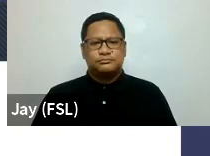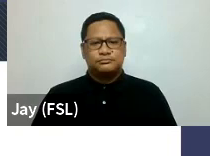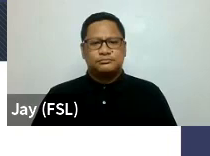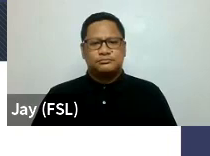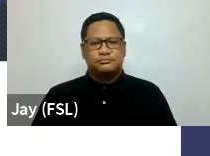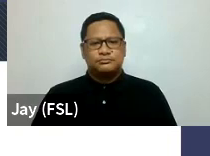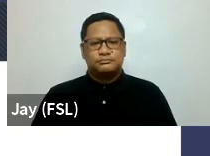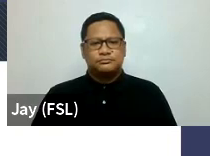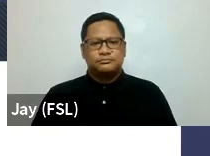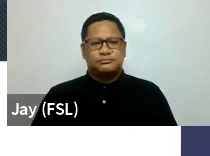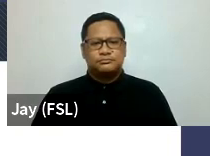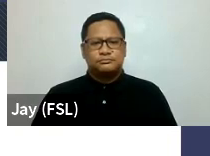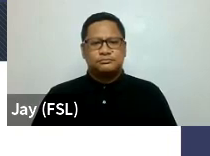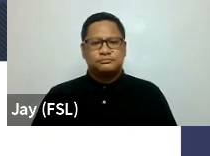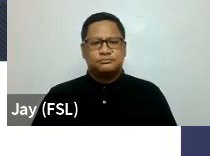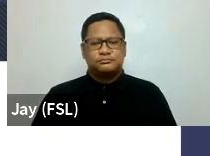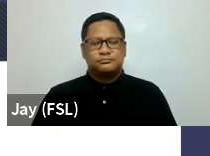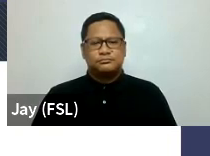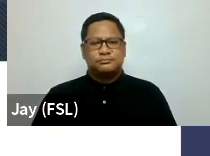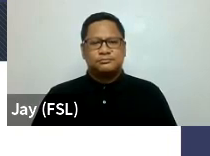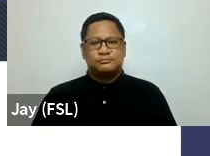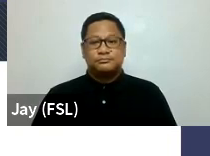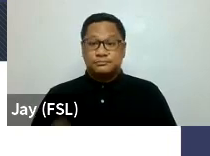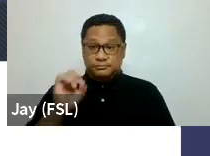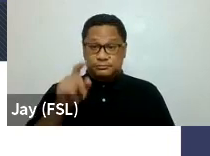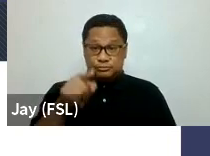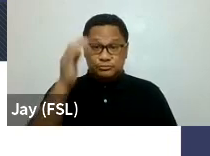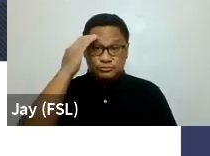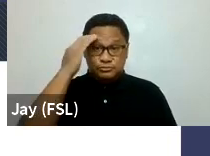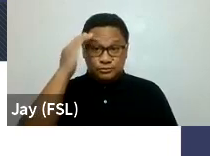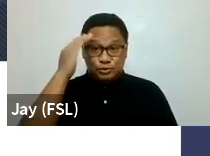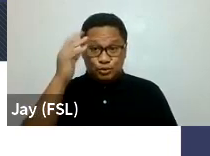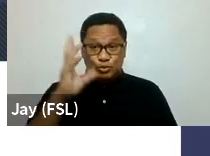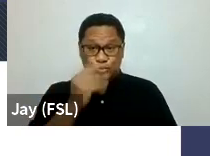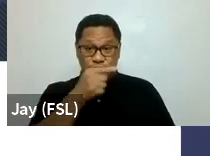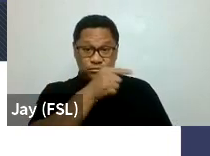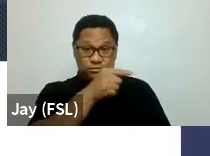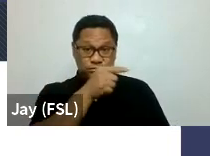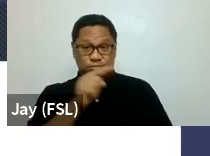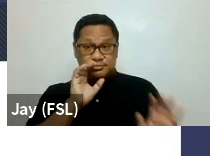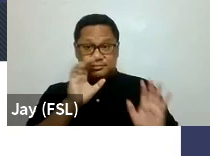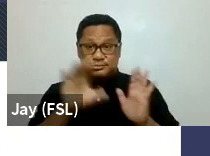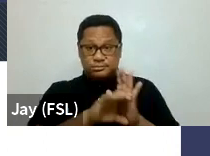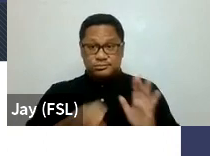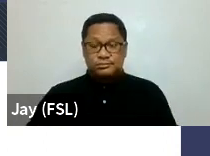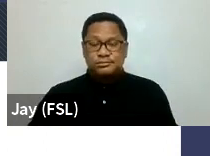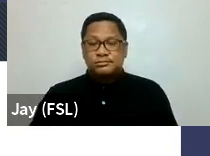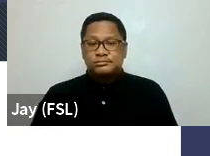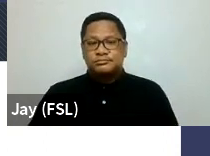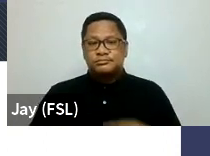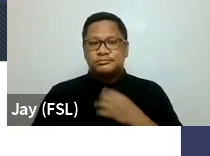ayan. Okay. Kilala niyo ba yung kasama ko dito?